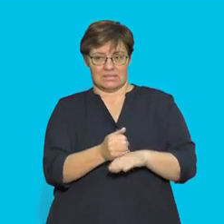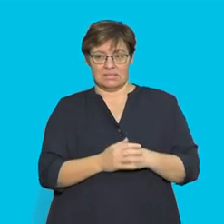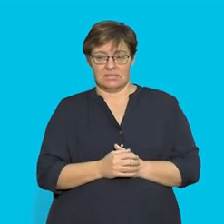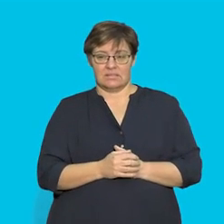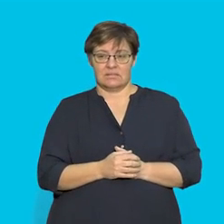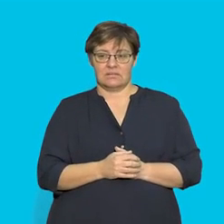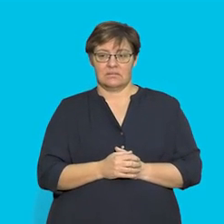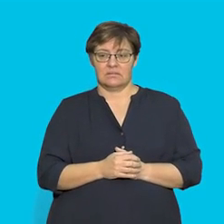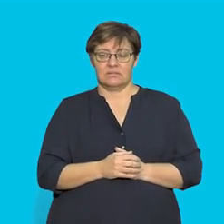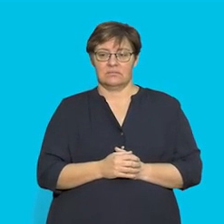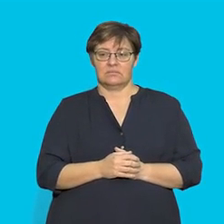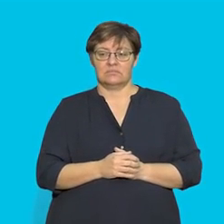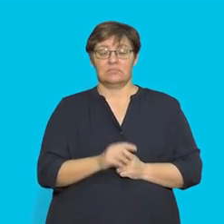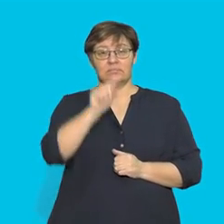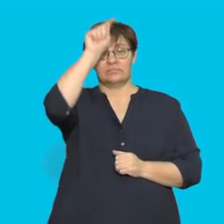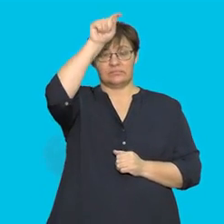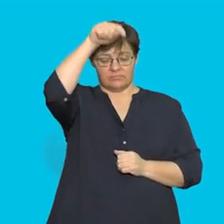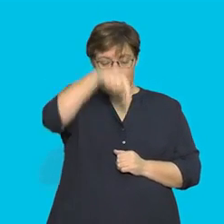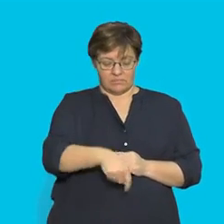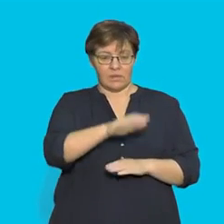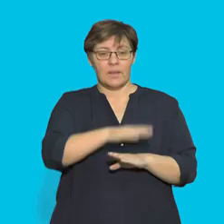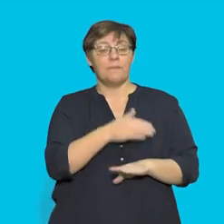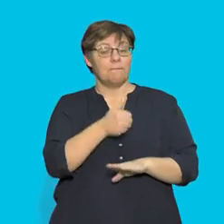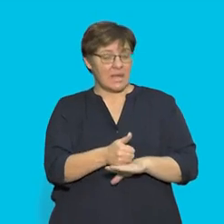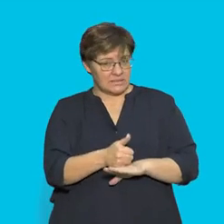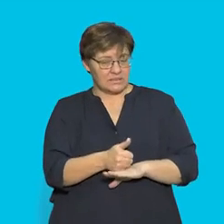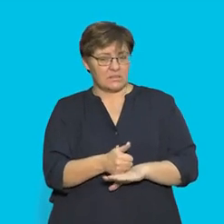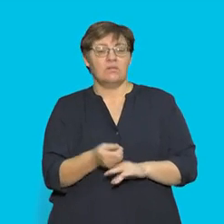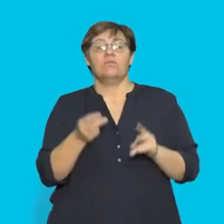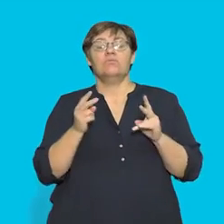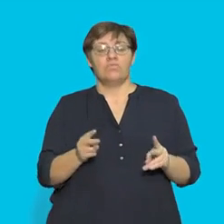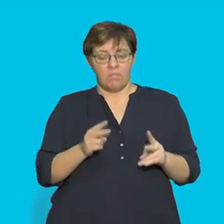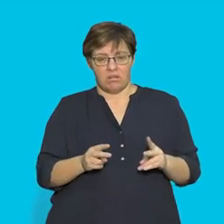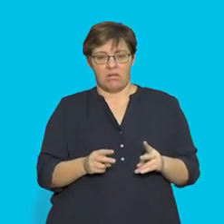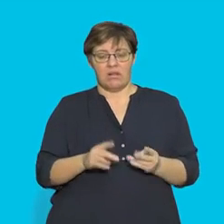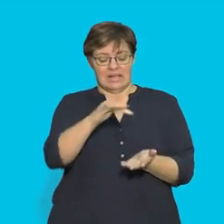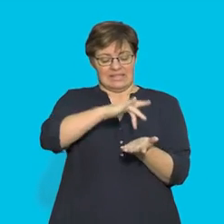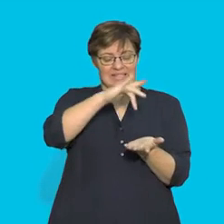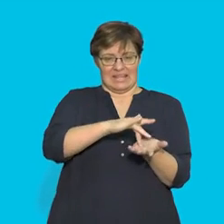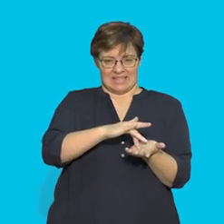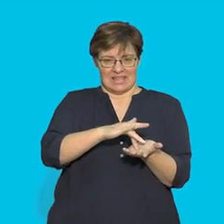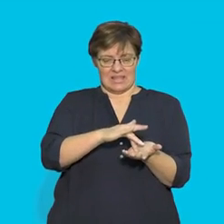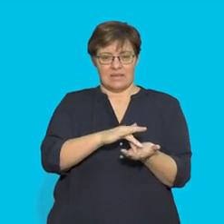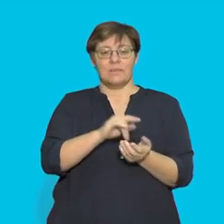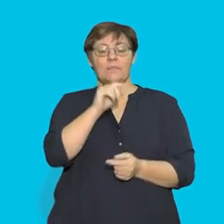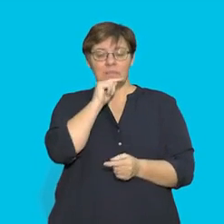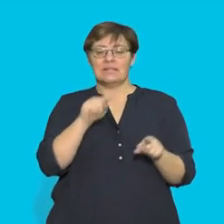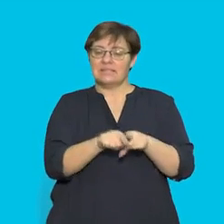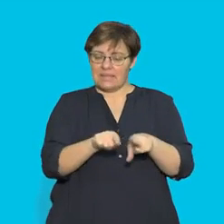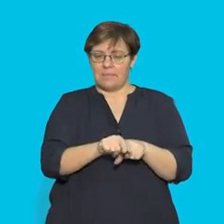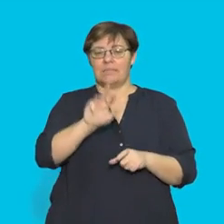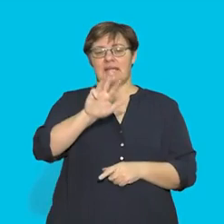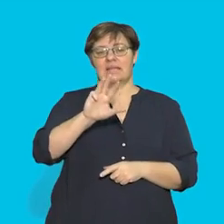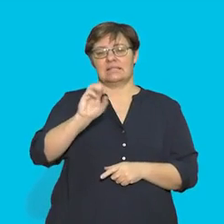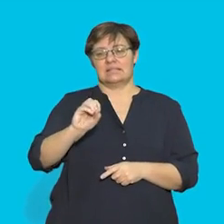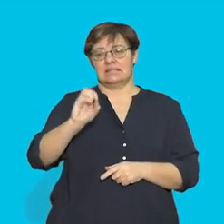pyramid. And this line that joins the height of the pyramid to the base will usually meet right at the center, and